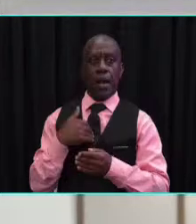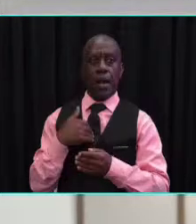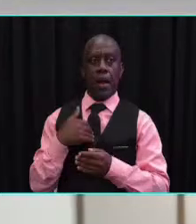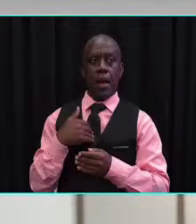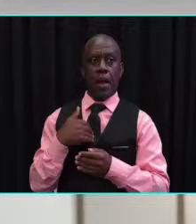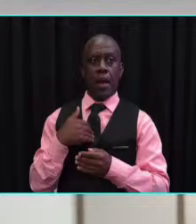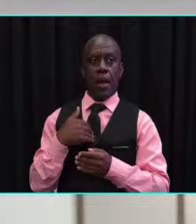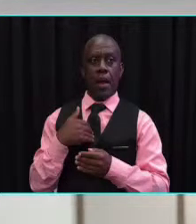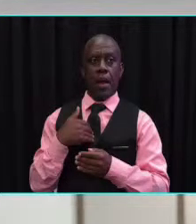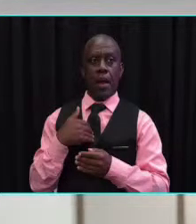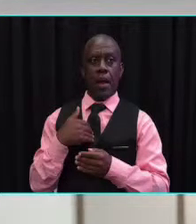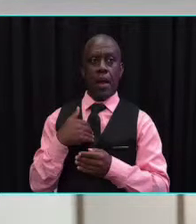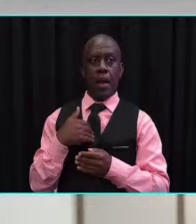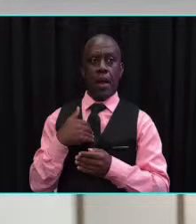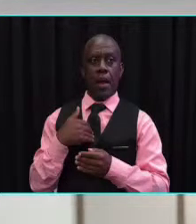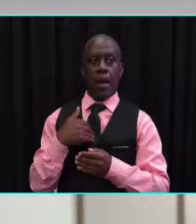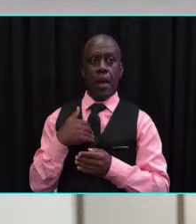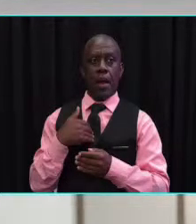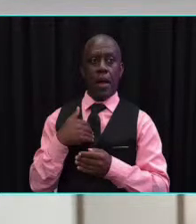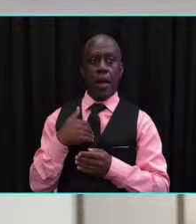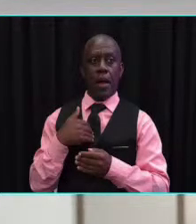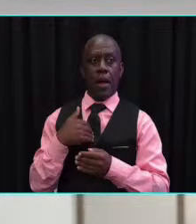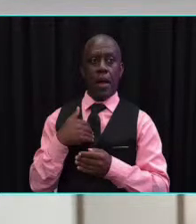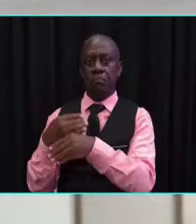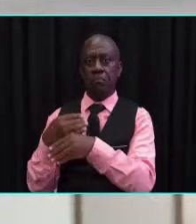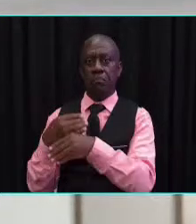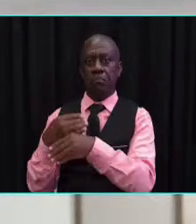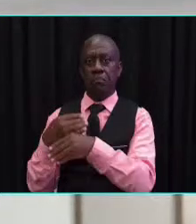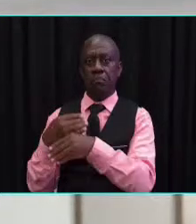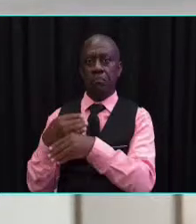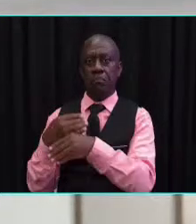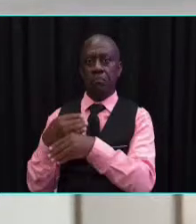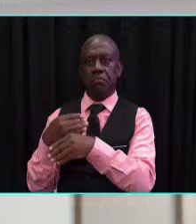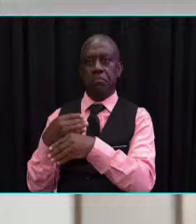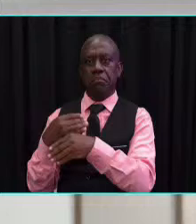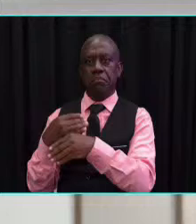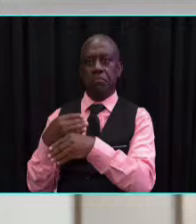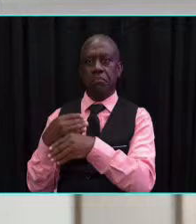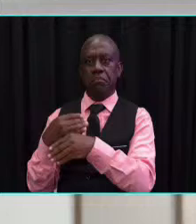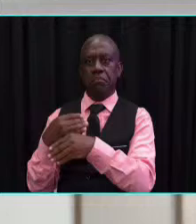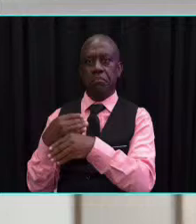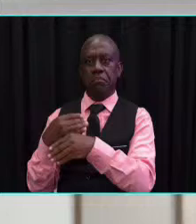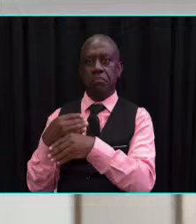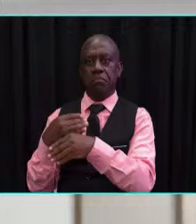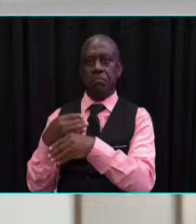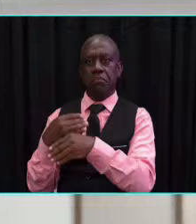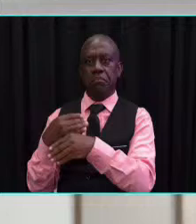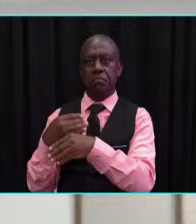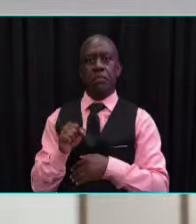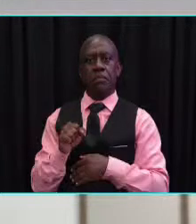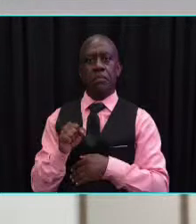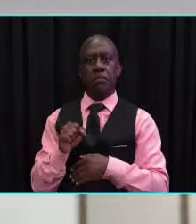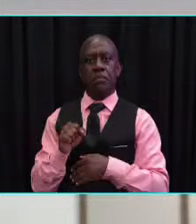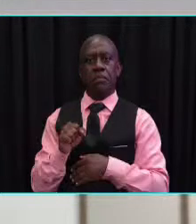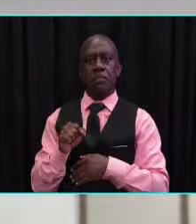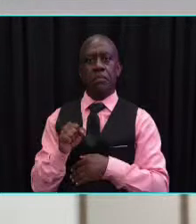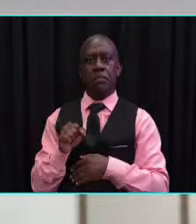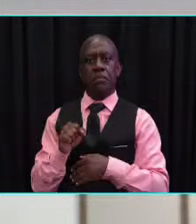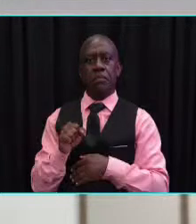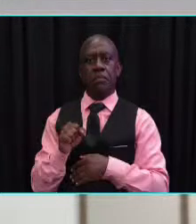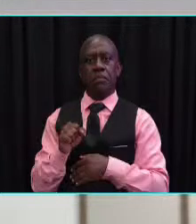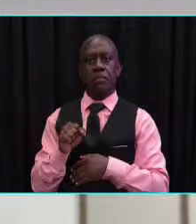the demographic dividend here in Africa. Zimbabwe